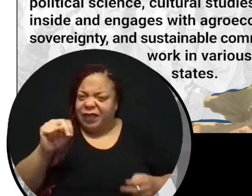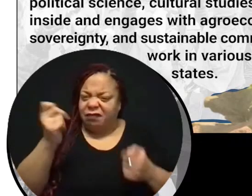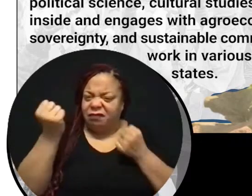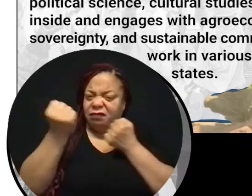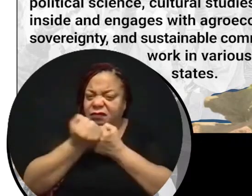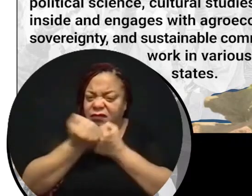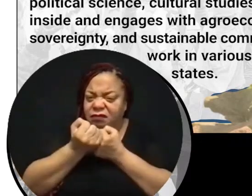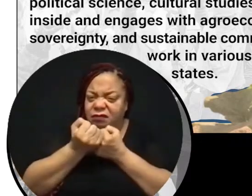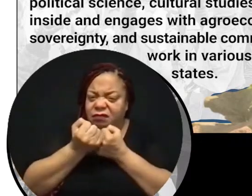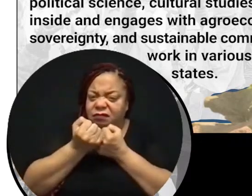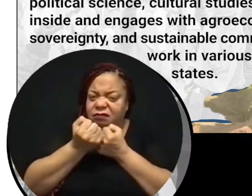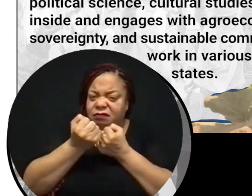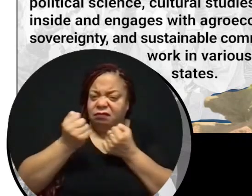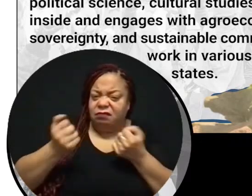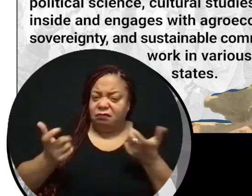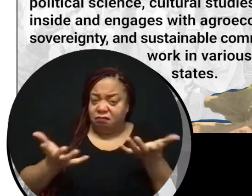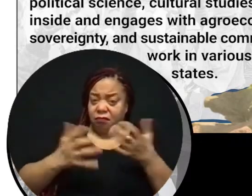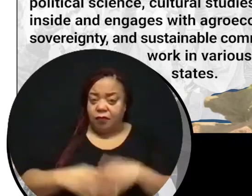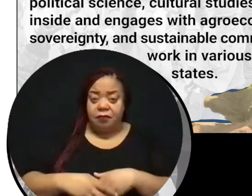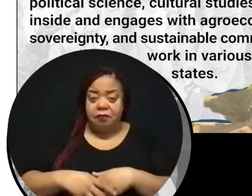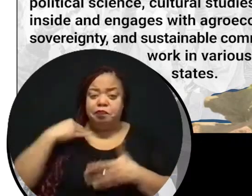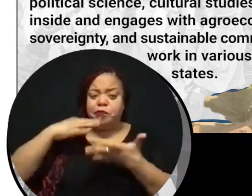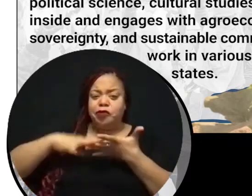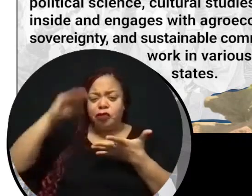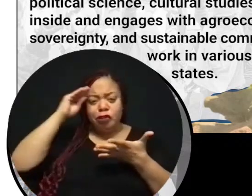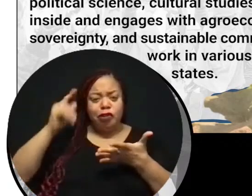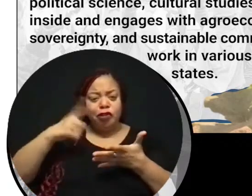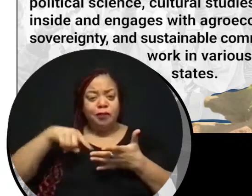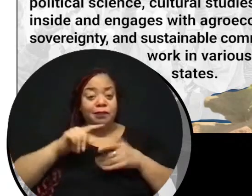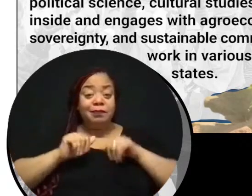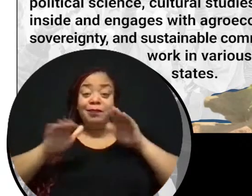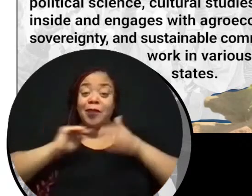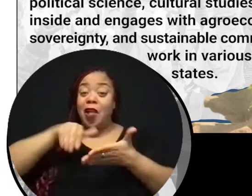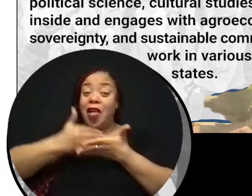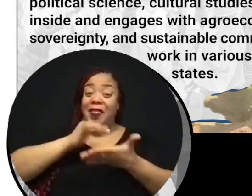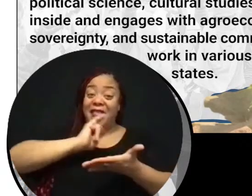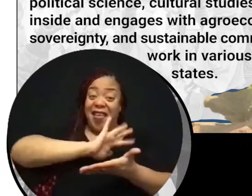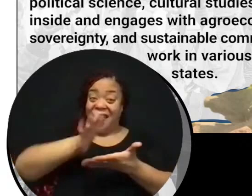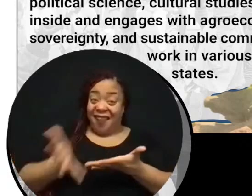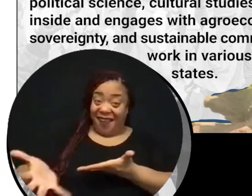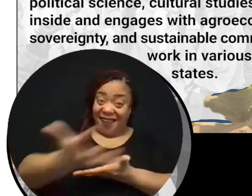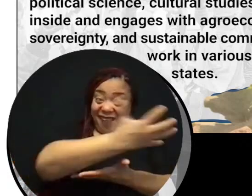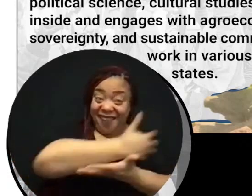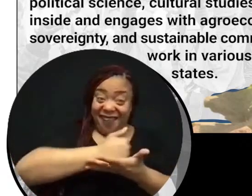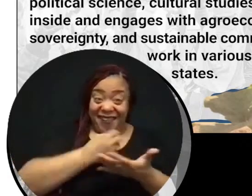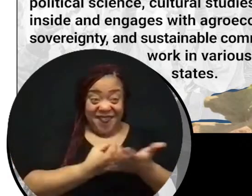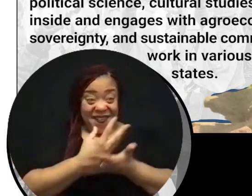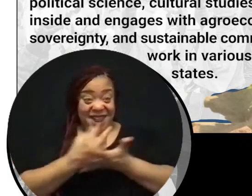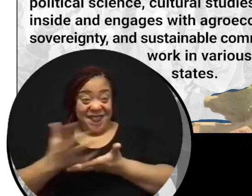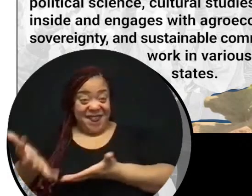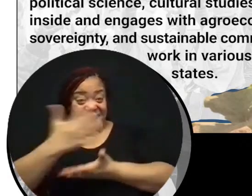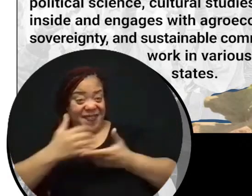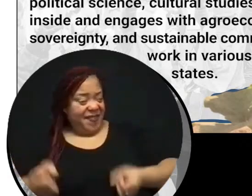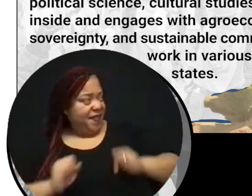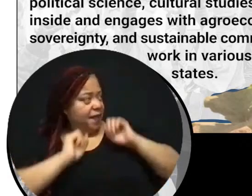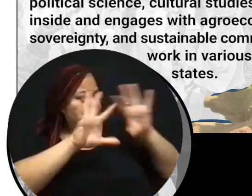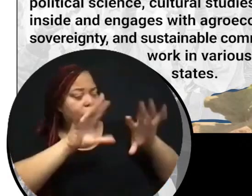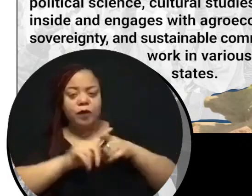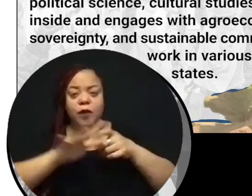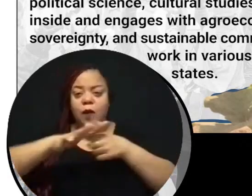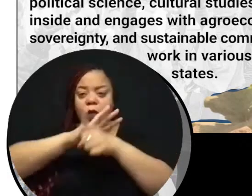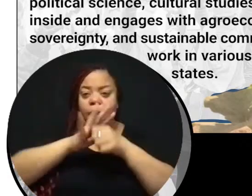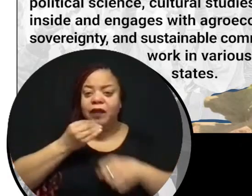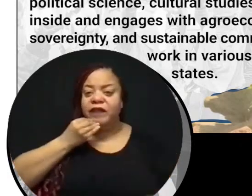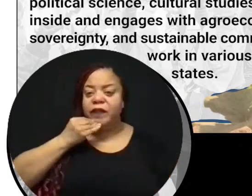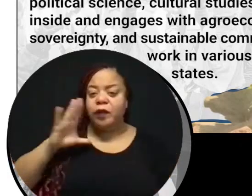food banks just for charitable recognition or charitable causes to get positive publicity in the